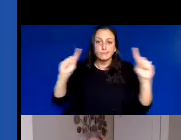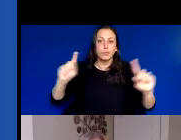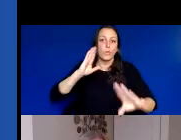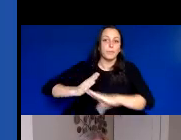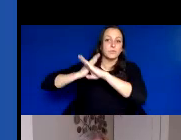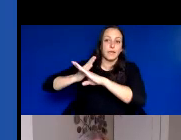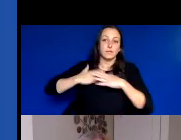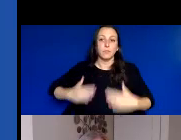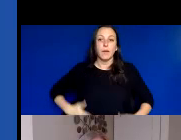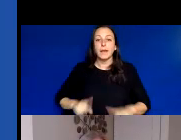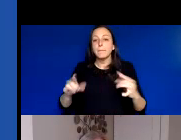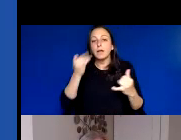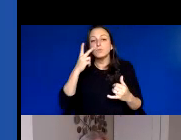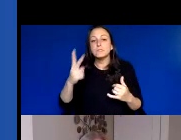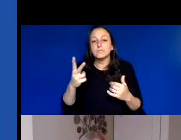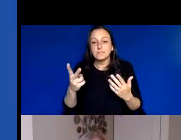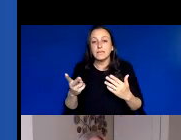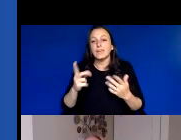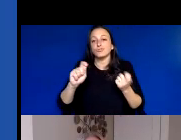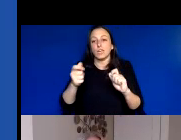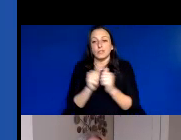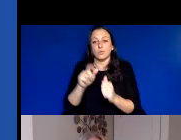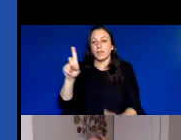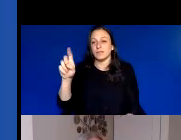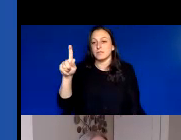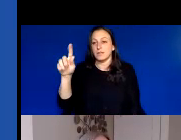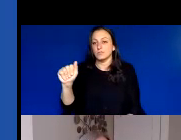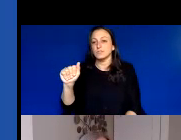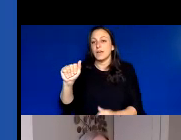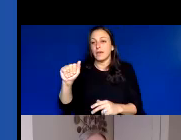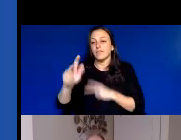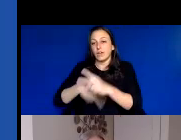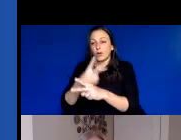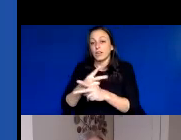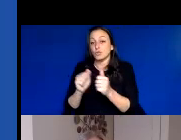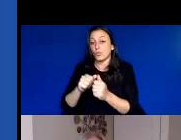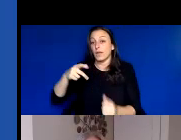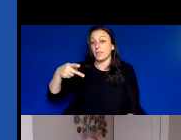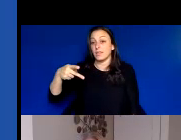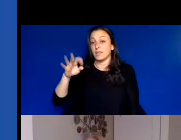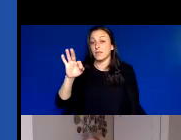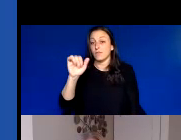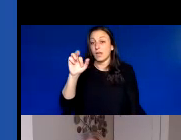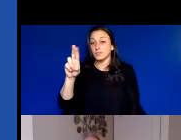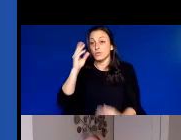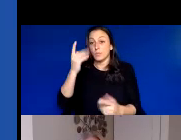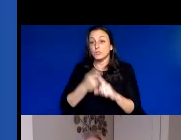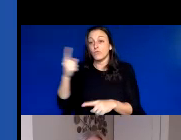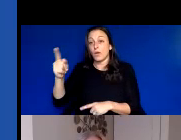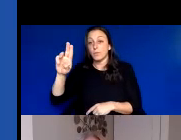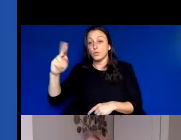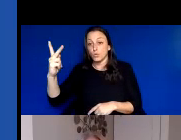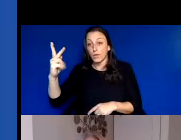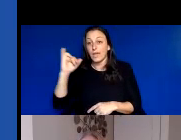impact to vaccine effectiveness with this Delta variant. So with the Pfizer data that we've seen coming out of the UK, we're estimating that that decrease